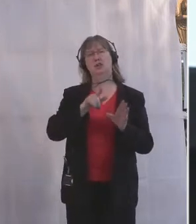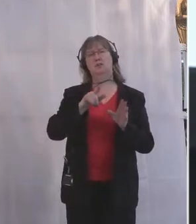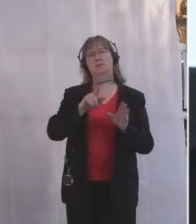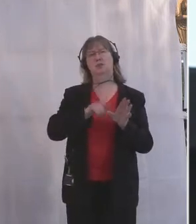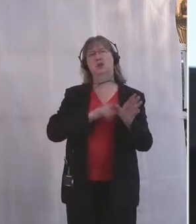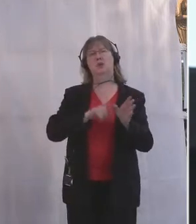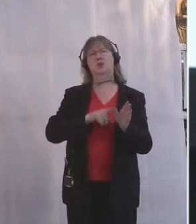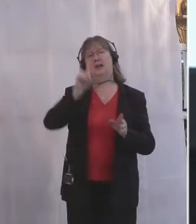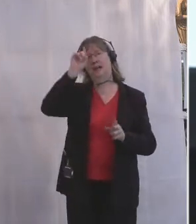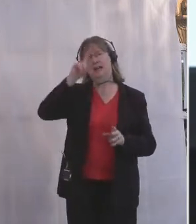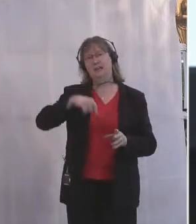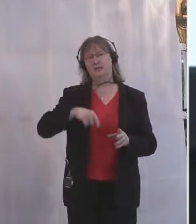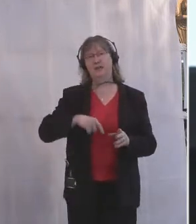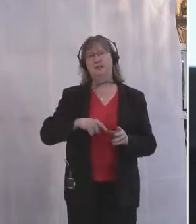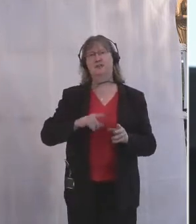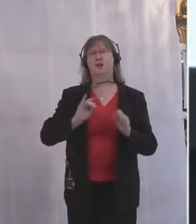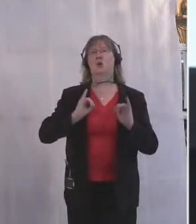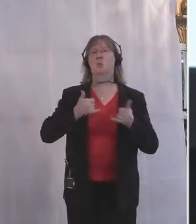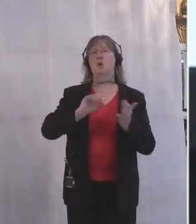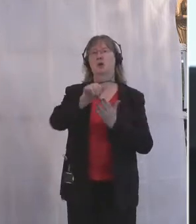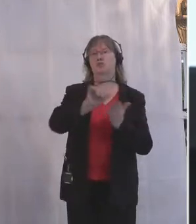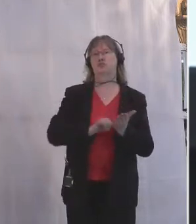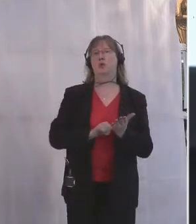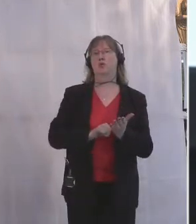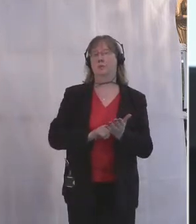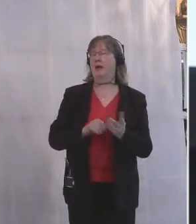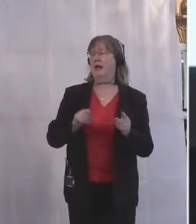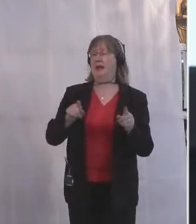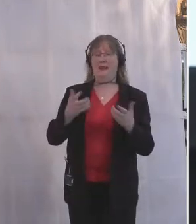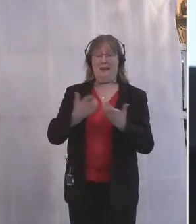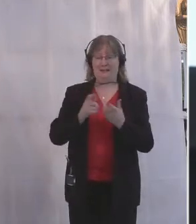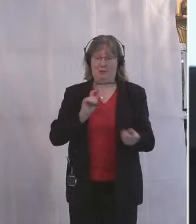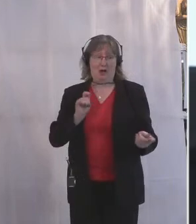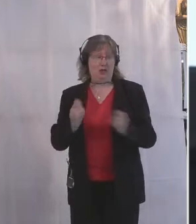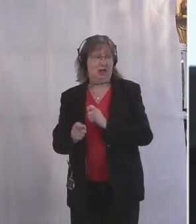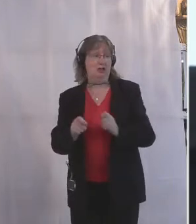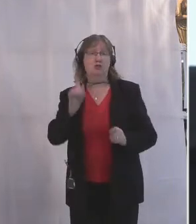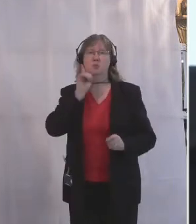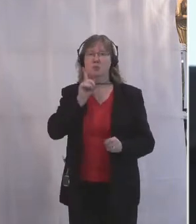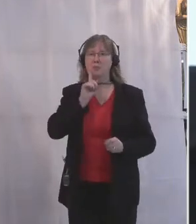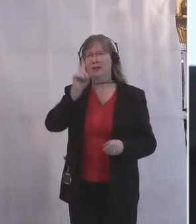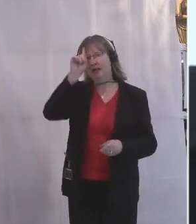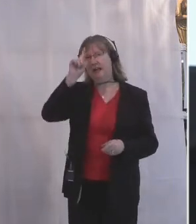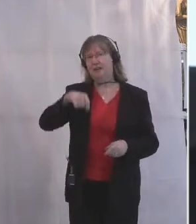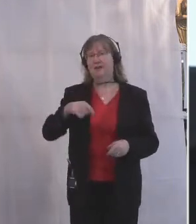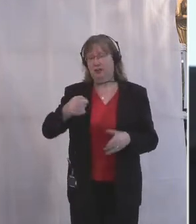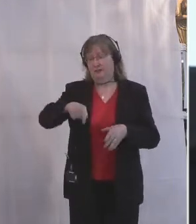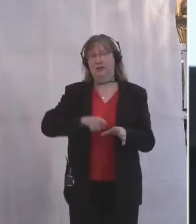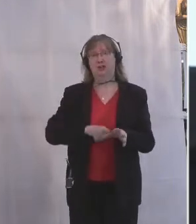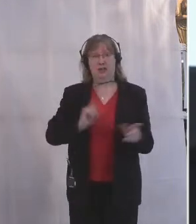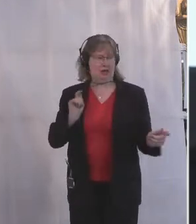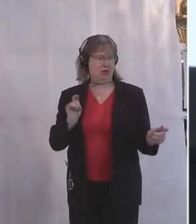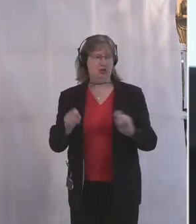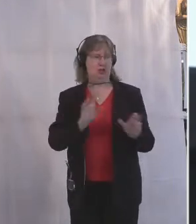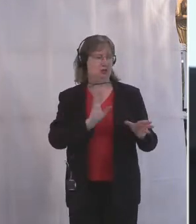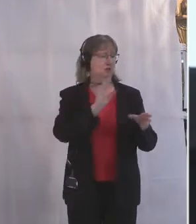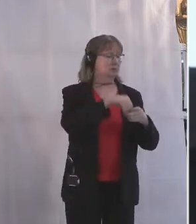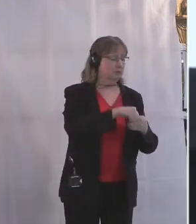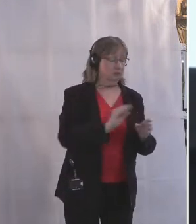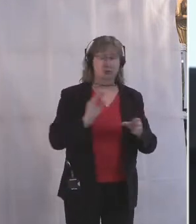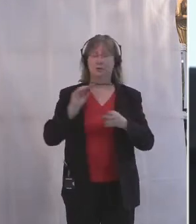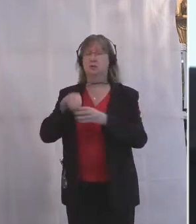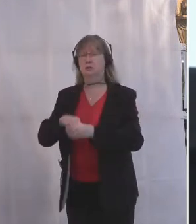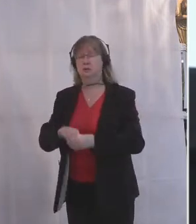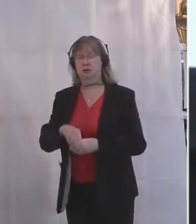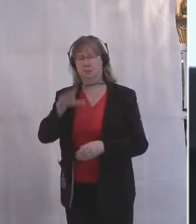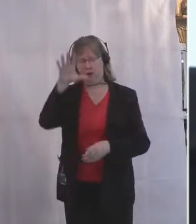year, and that's how I transitioned into Women in Innovation this year. But one of the women that I met